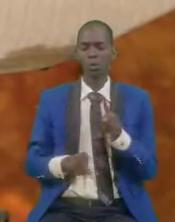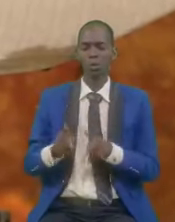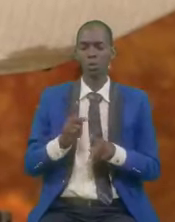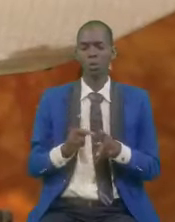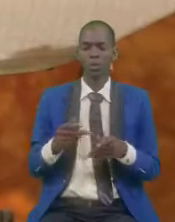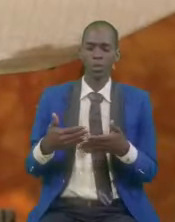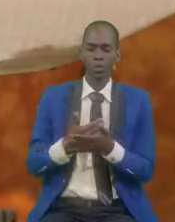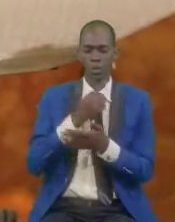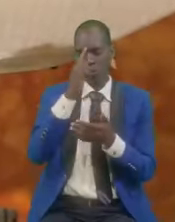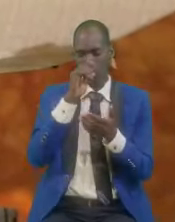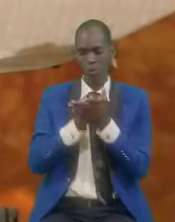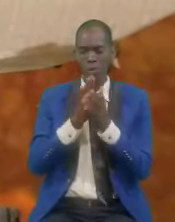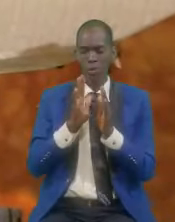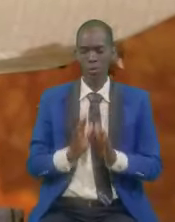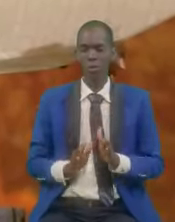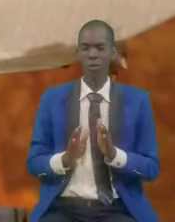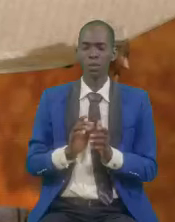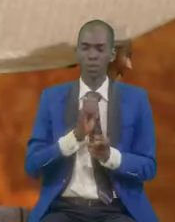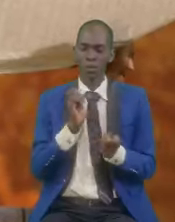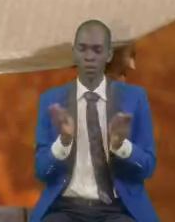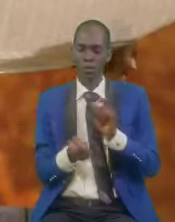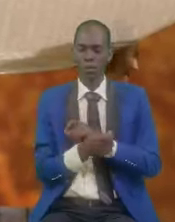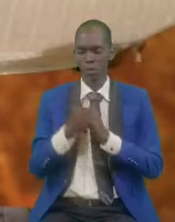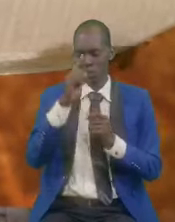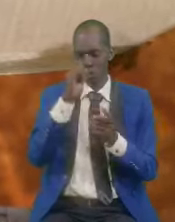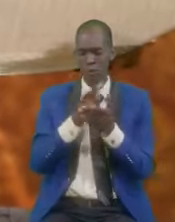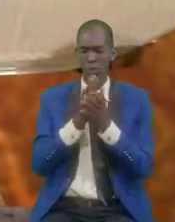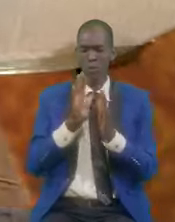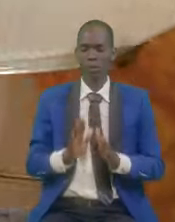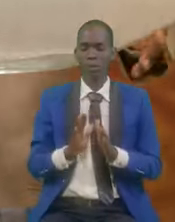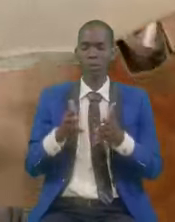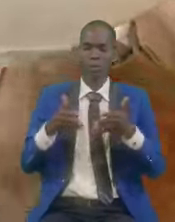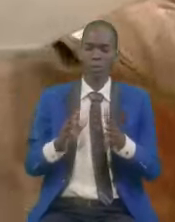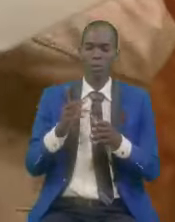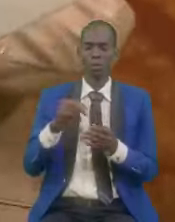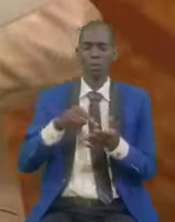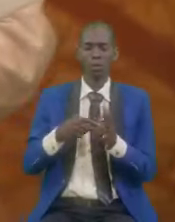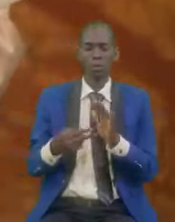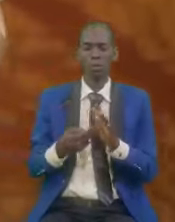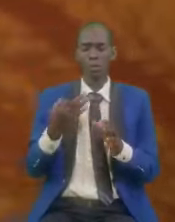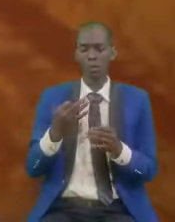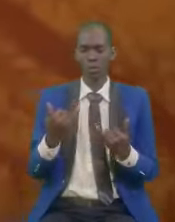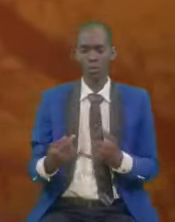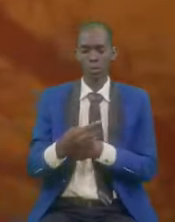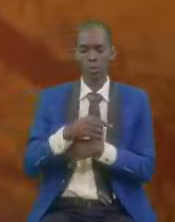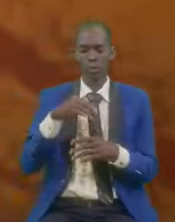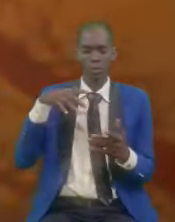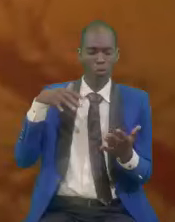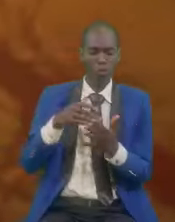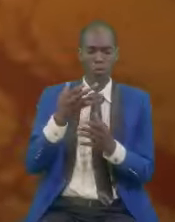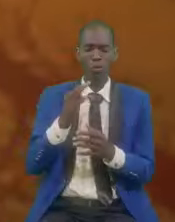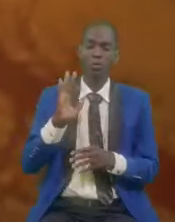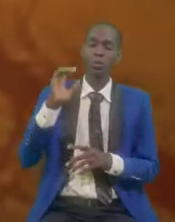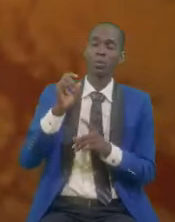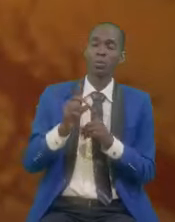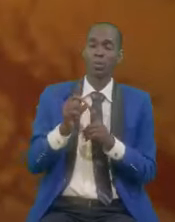new believers, transformed believers. Let the purpose of the study of your word